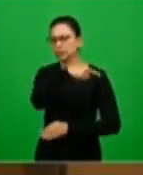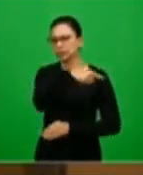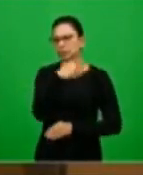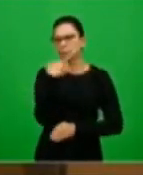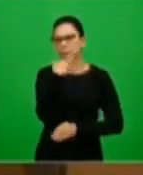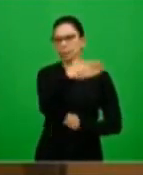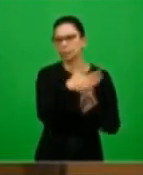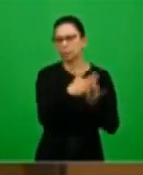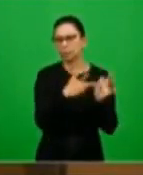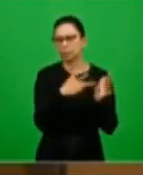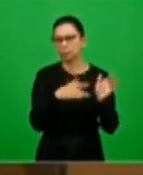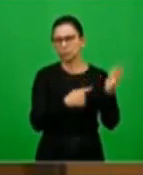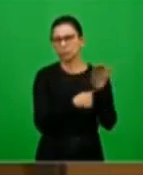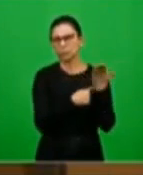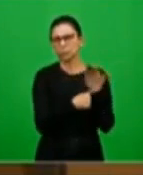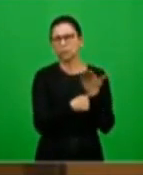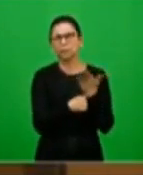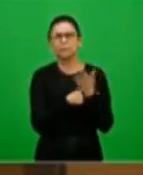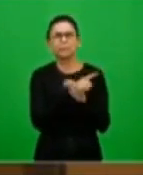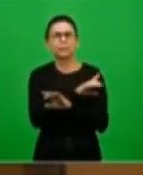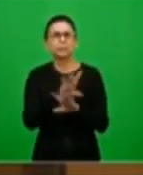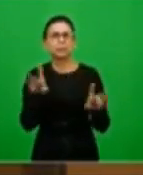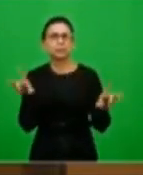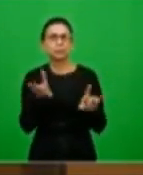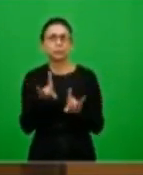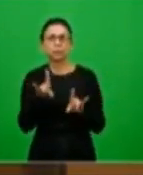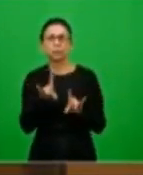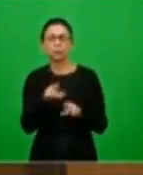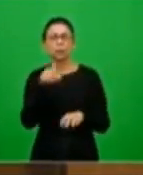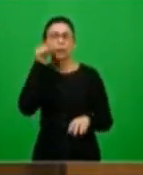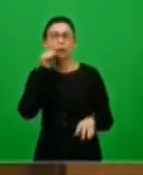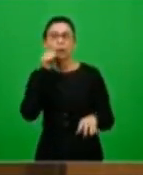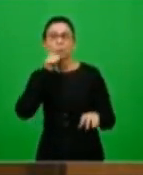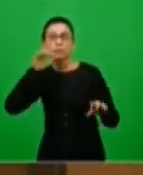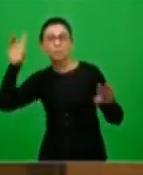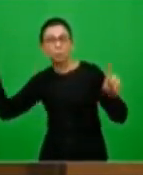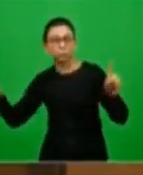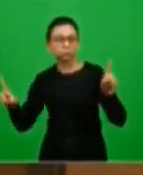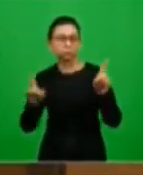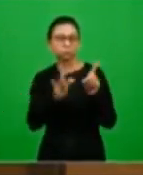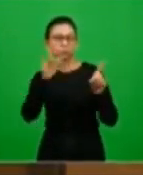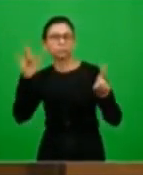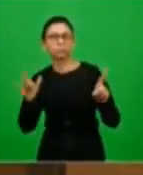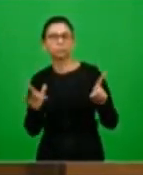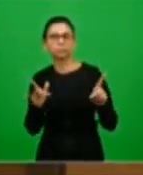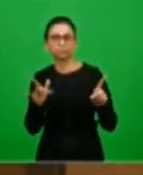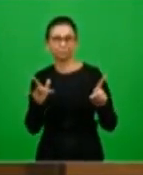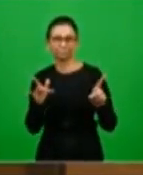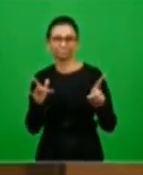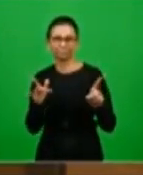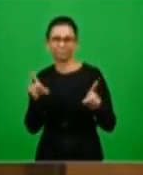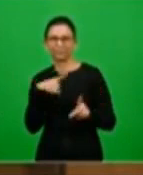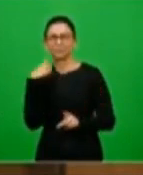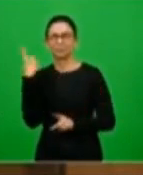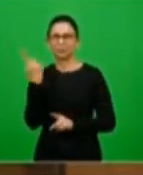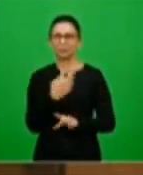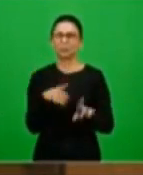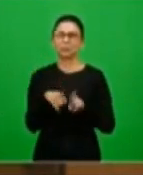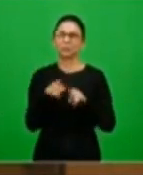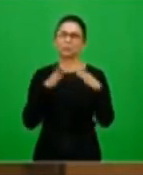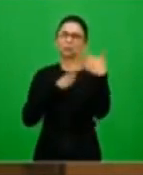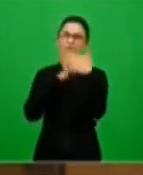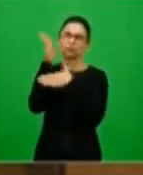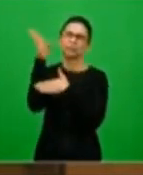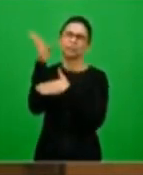the followers of Jesus to pray for her. She touched Jesus. He died for my sin, but he resurrected for my justification. And now we